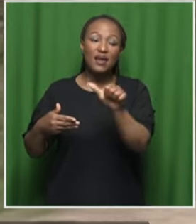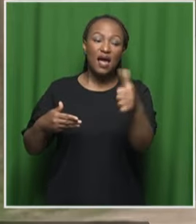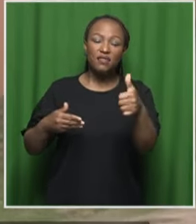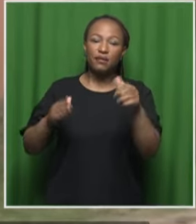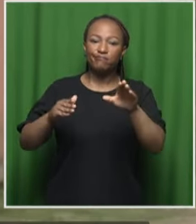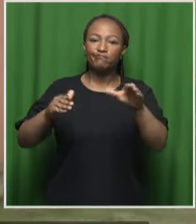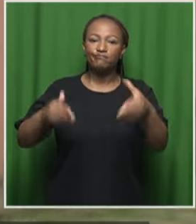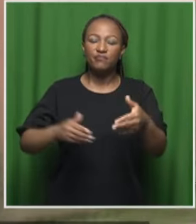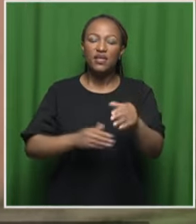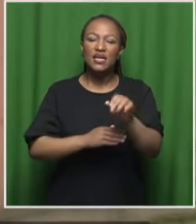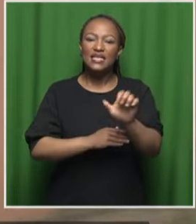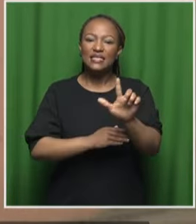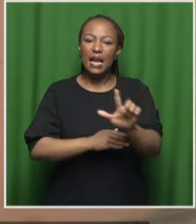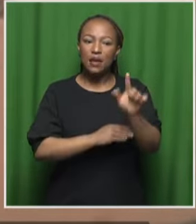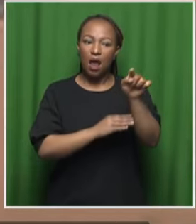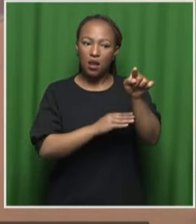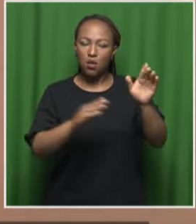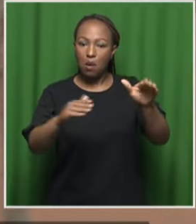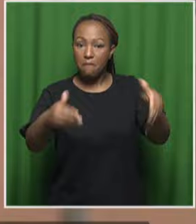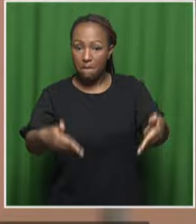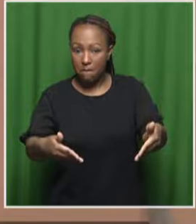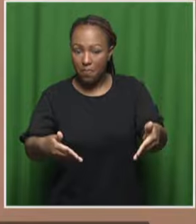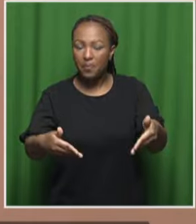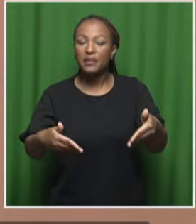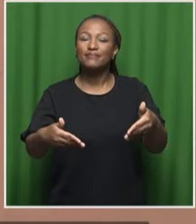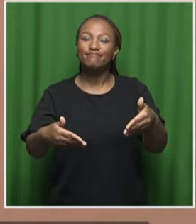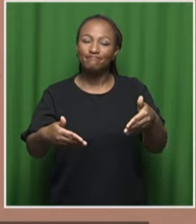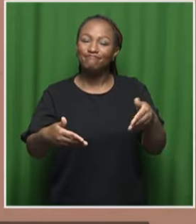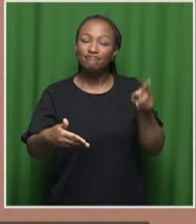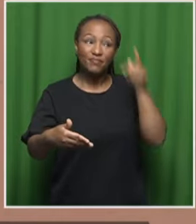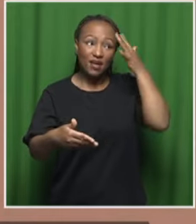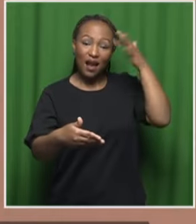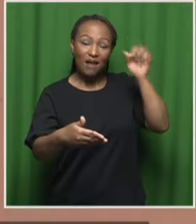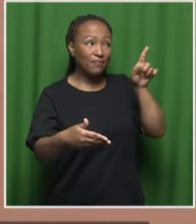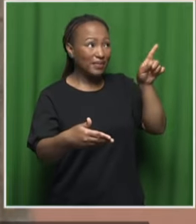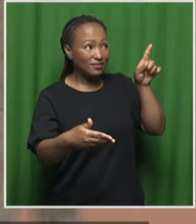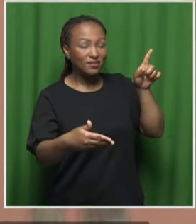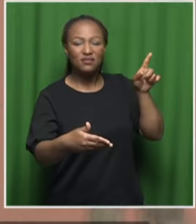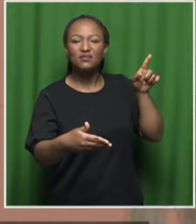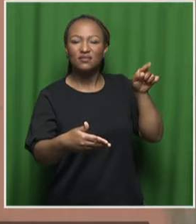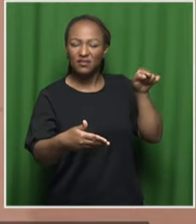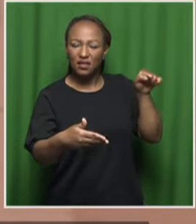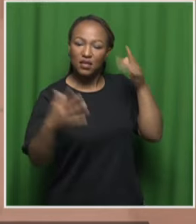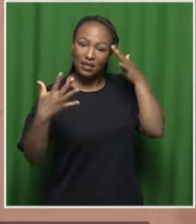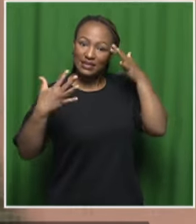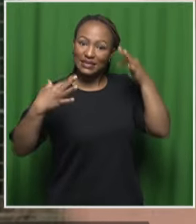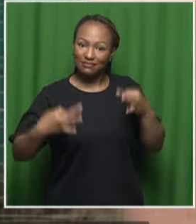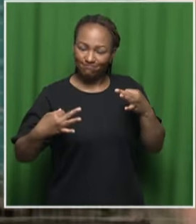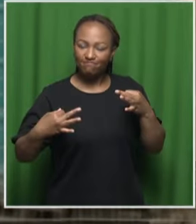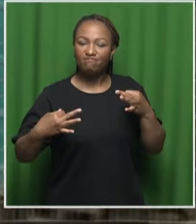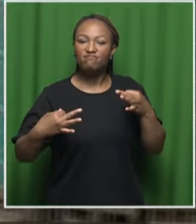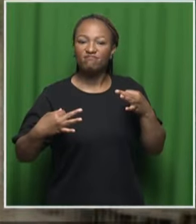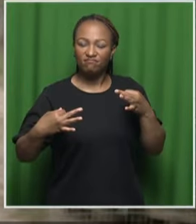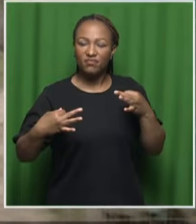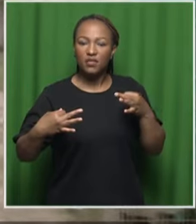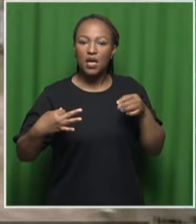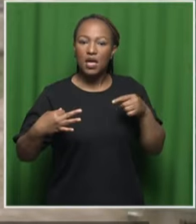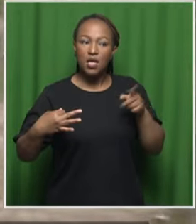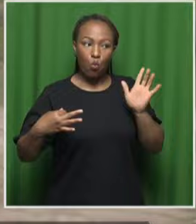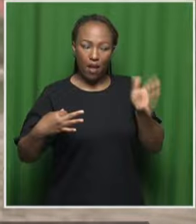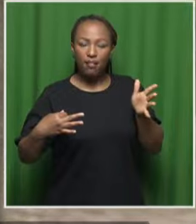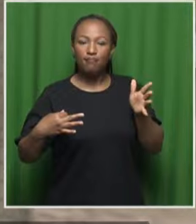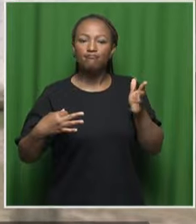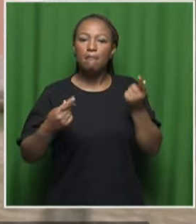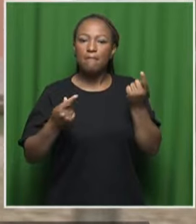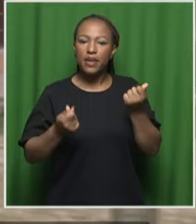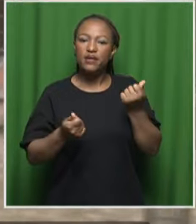East London. But the situation is that the government has decided to make sure that they contribute in making sure that